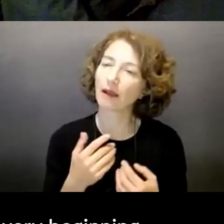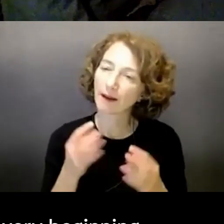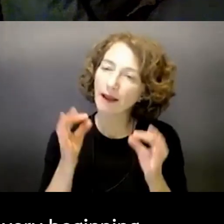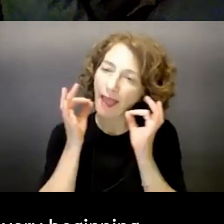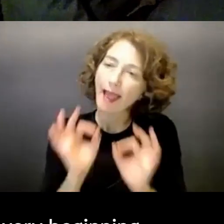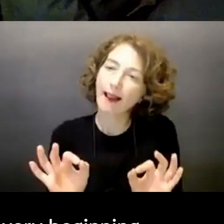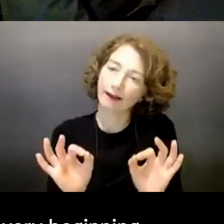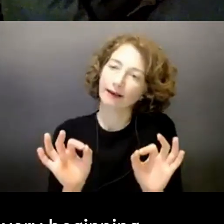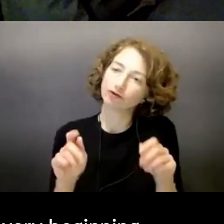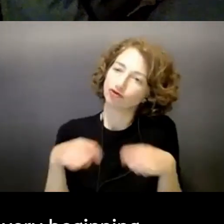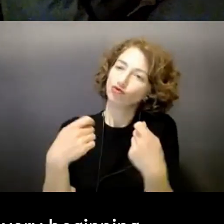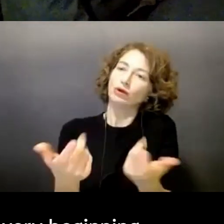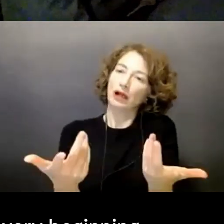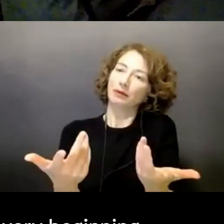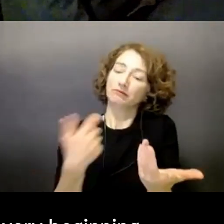can't.